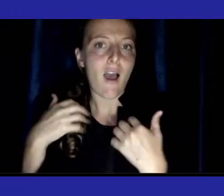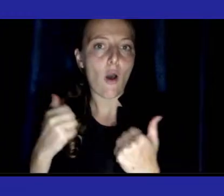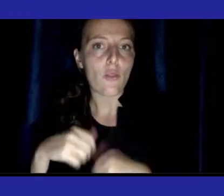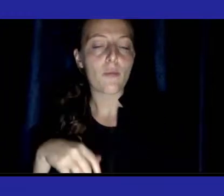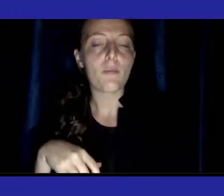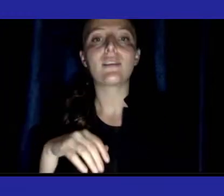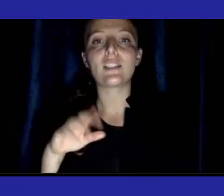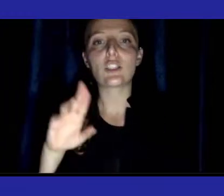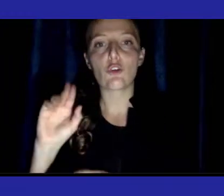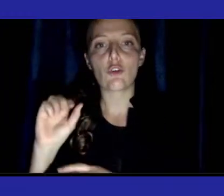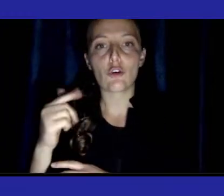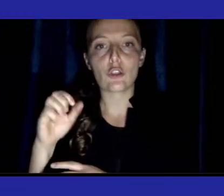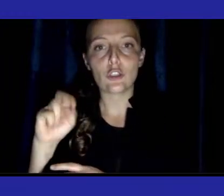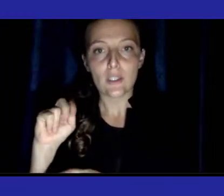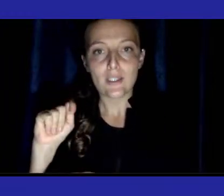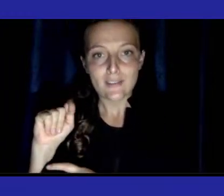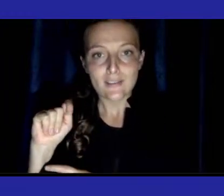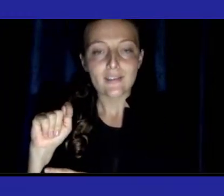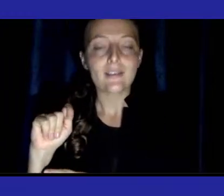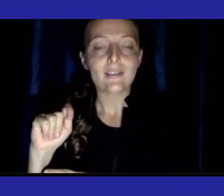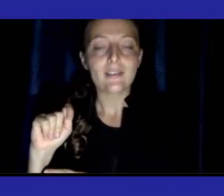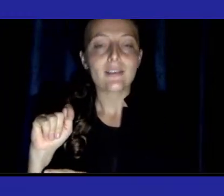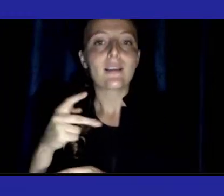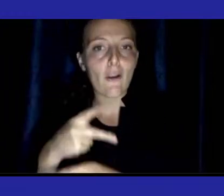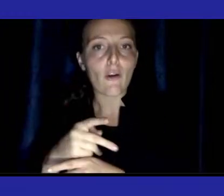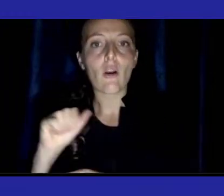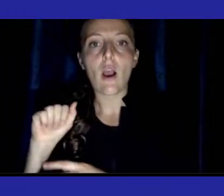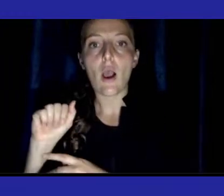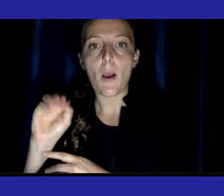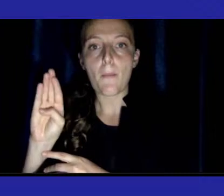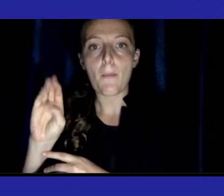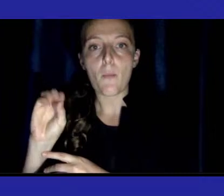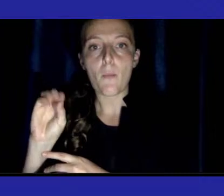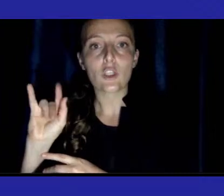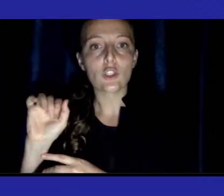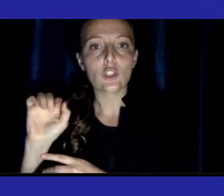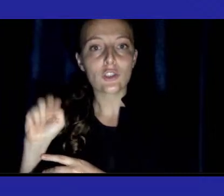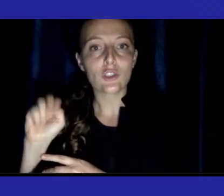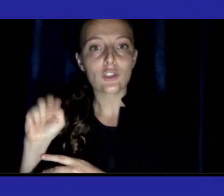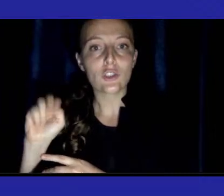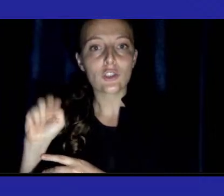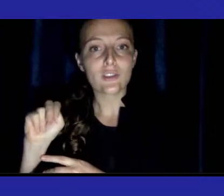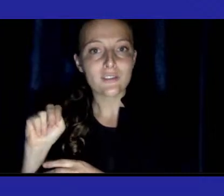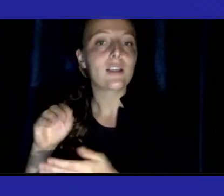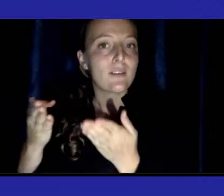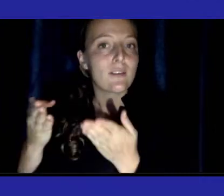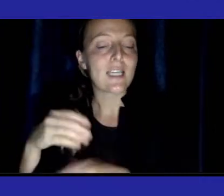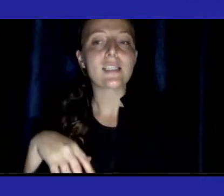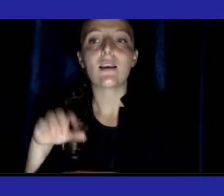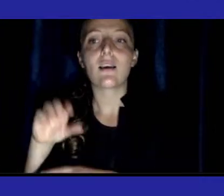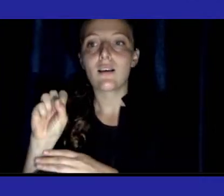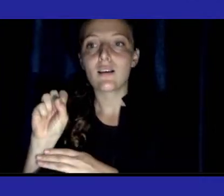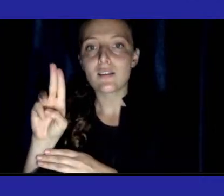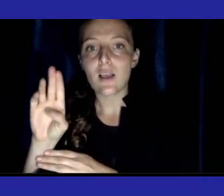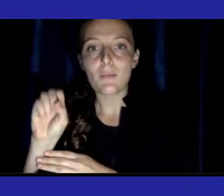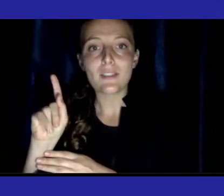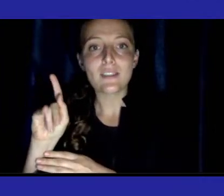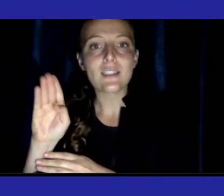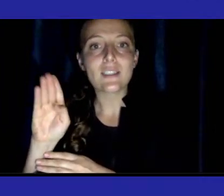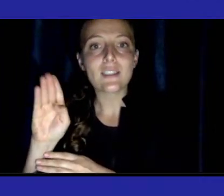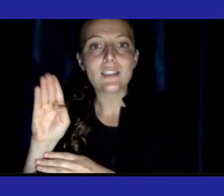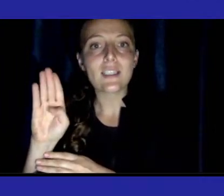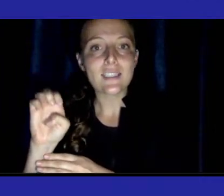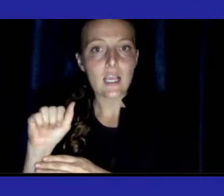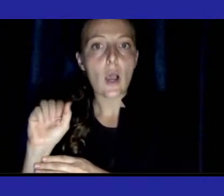services, it's substance abuse, it's behavioral health, all kind of on demand, and that's our virtual express care. So interesting, because